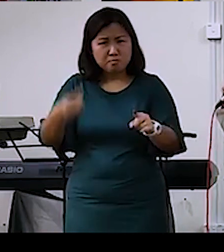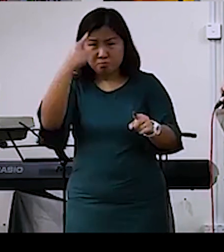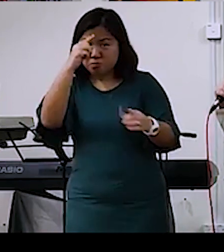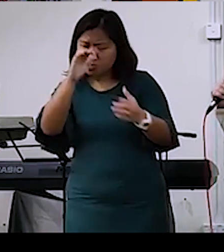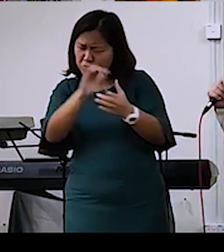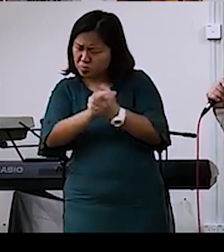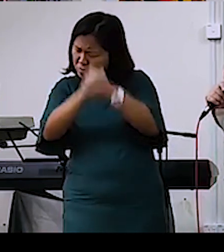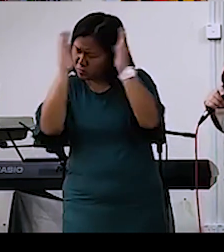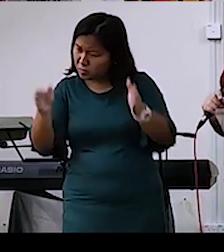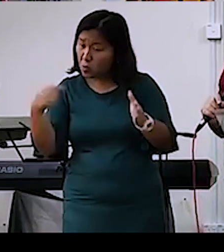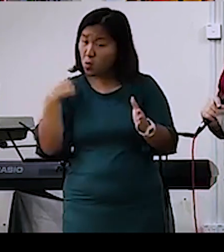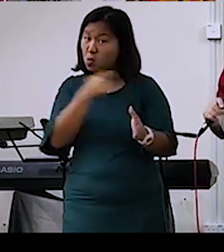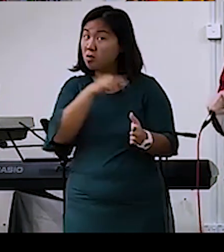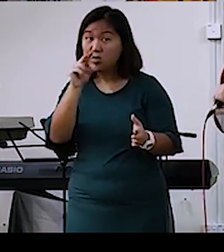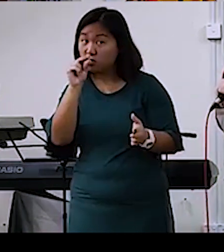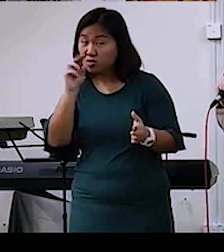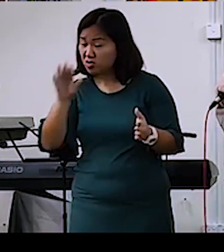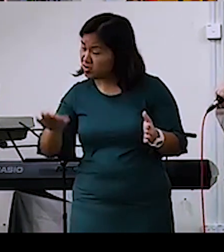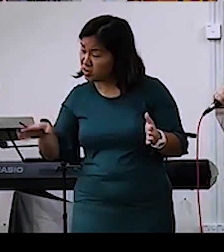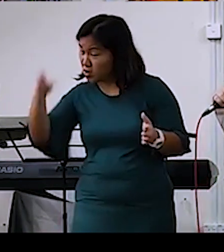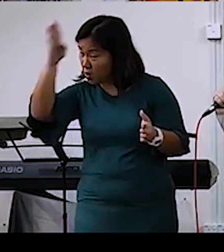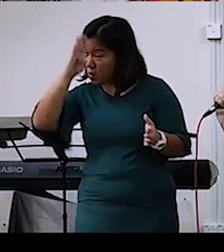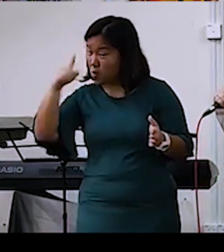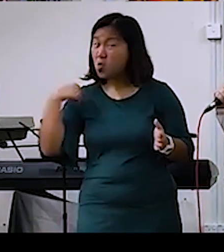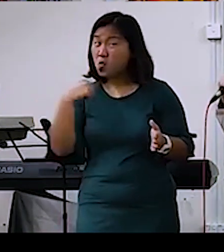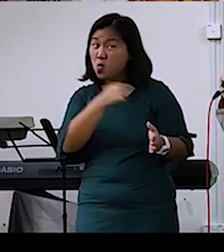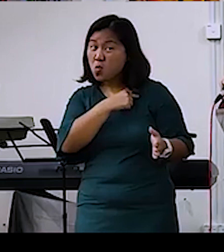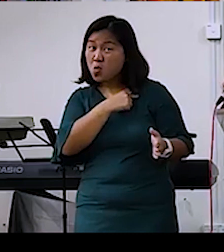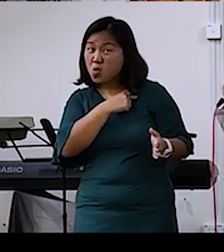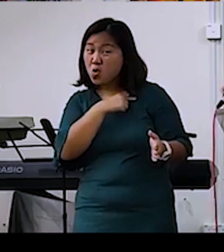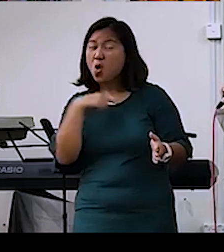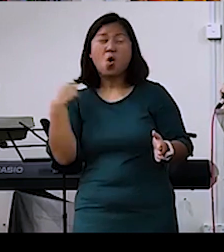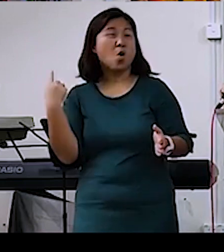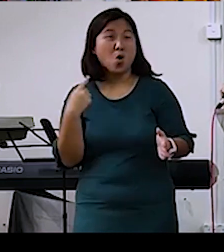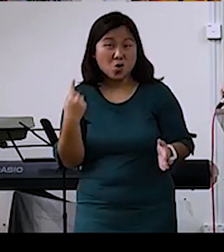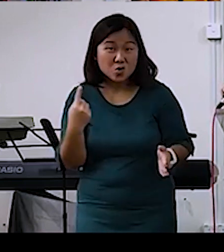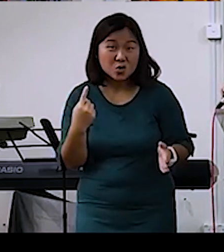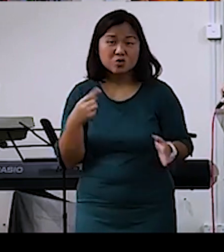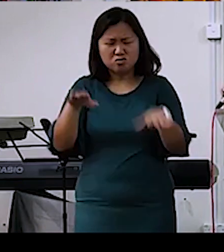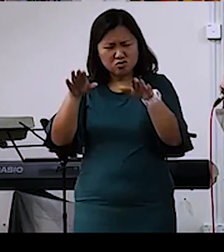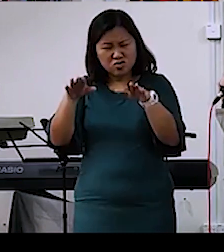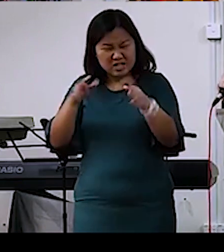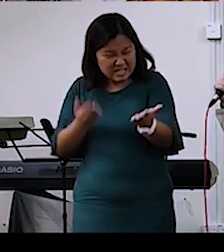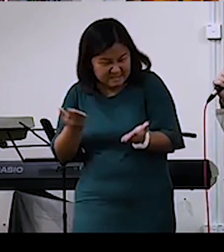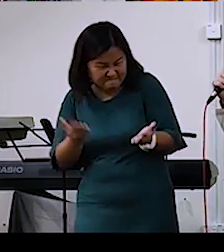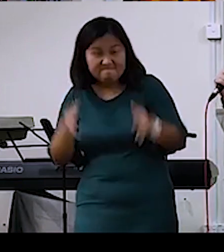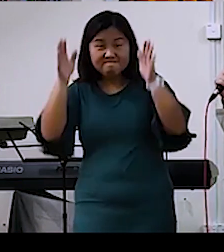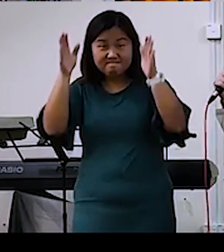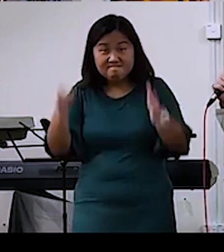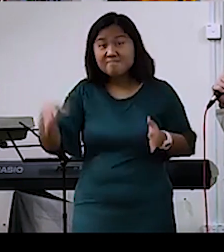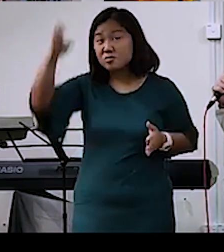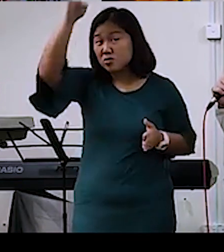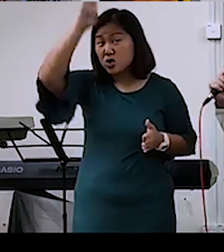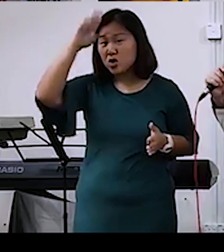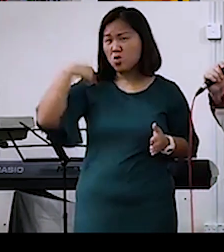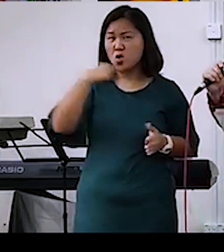believers, we are not just children of God. We are also servants of God. So never there forget. Don't just enjoy being a child